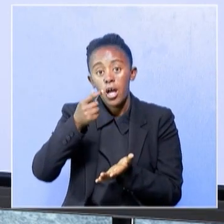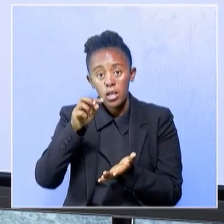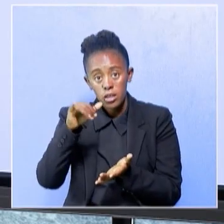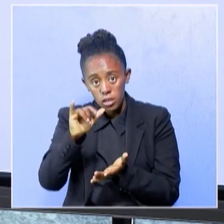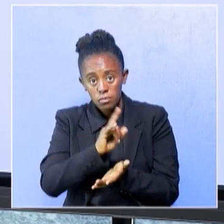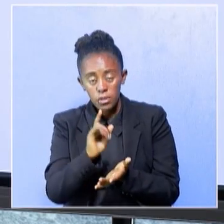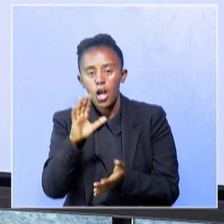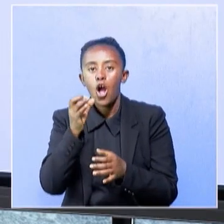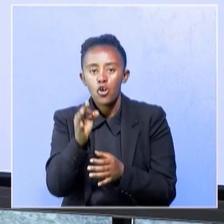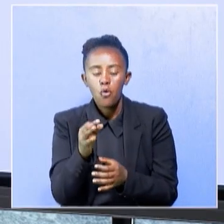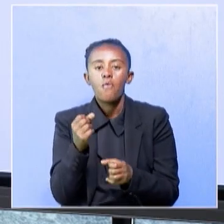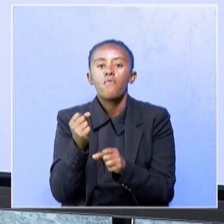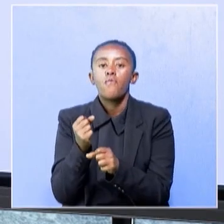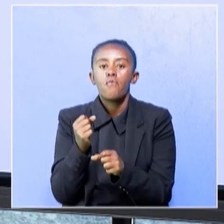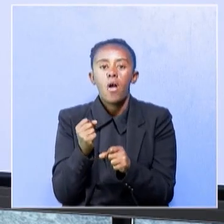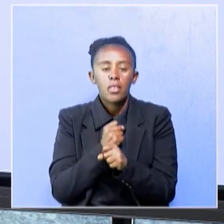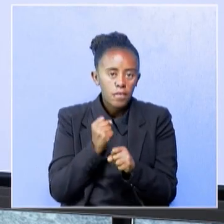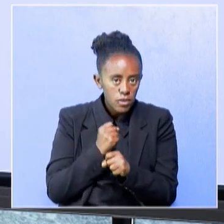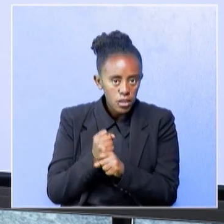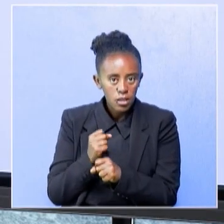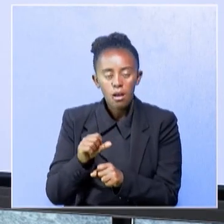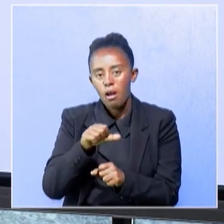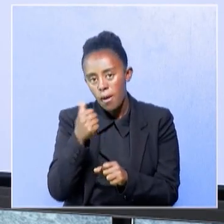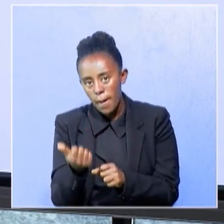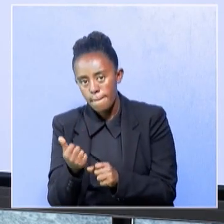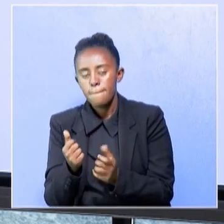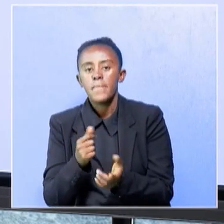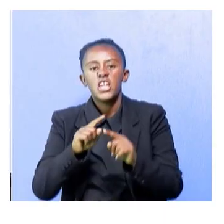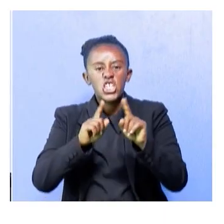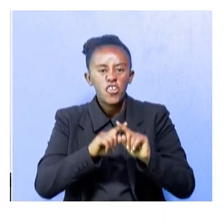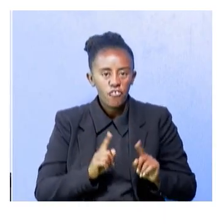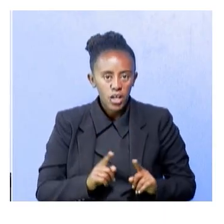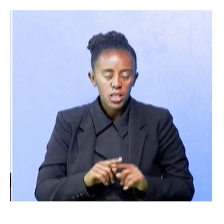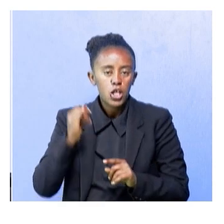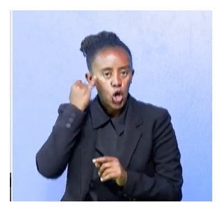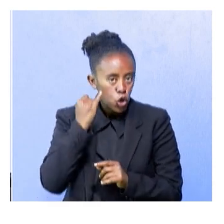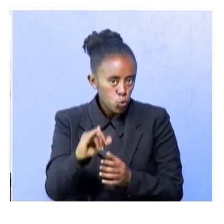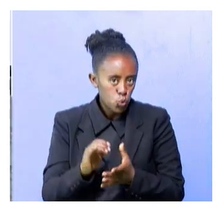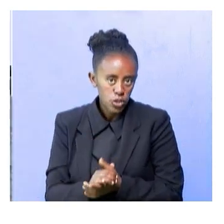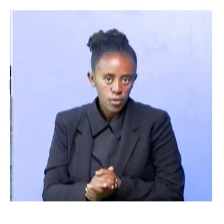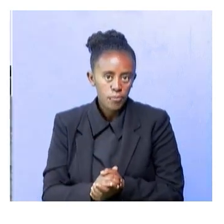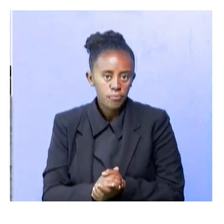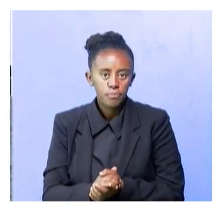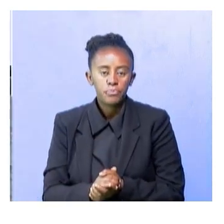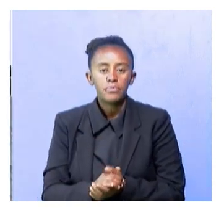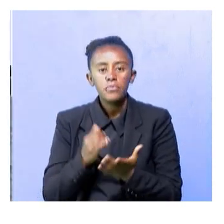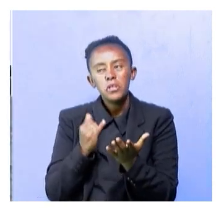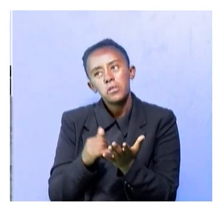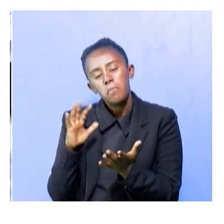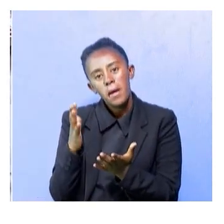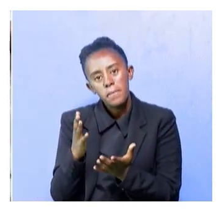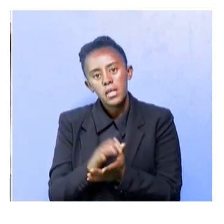of activity in order to help others with different issues, with different forms. It may